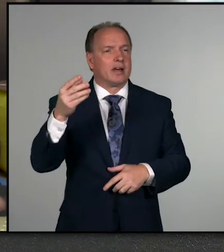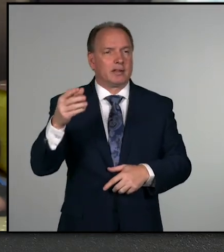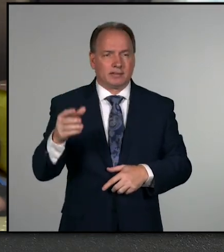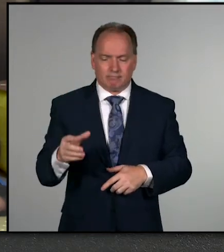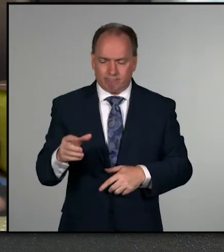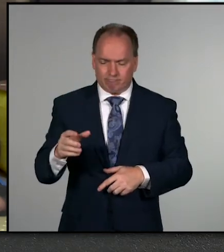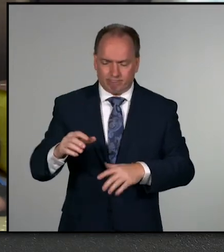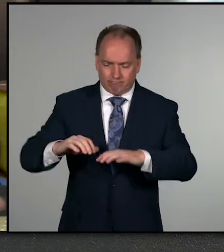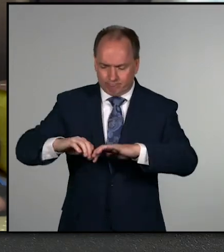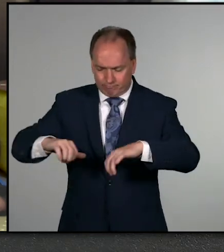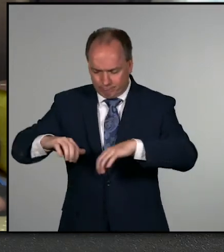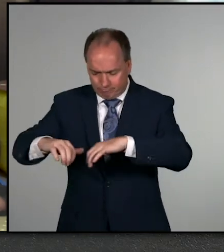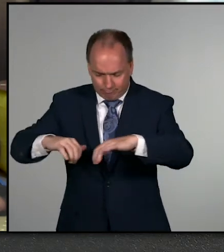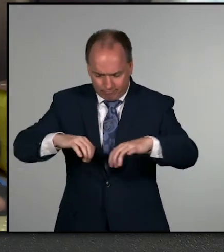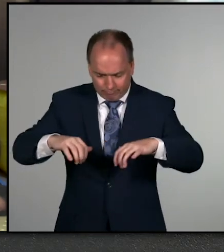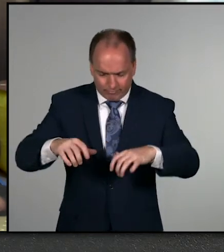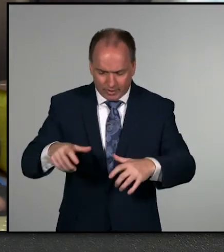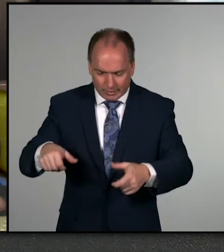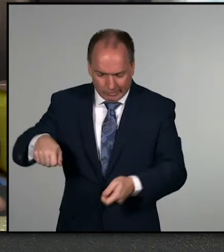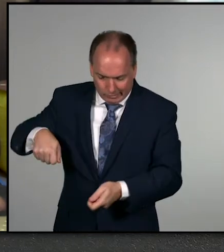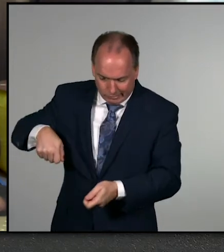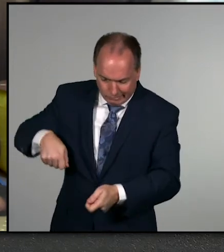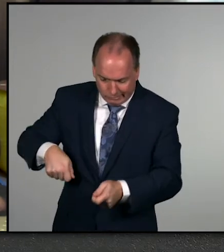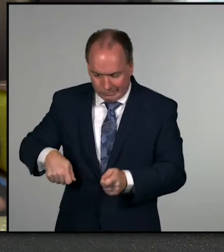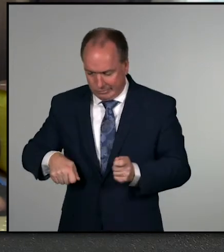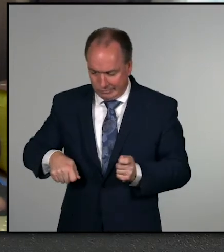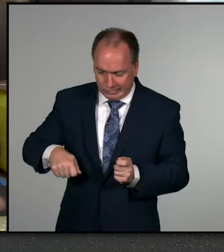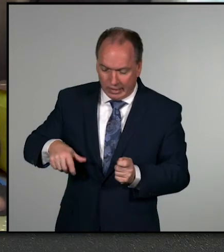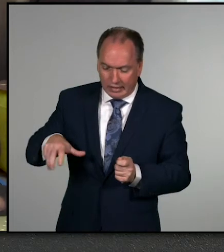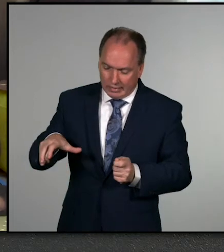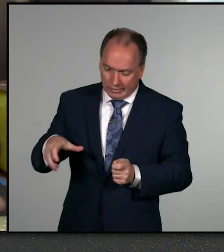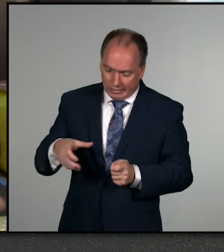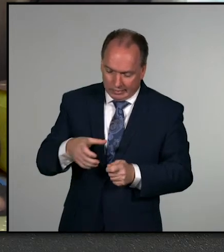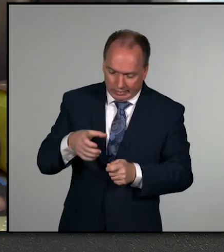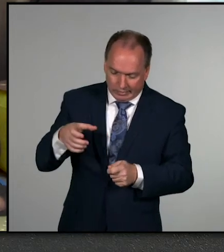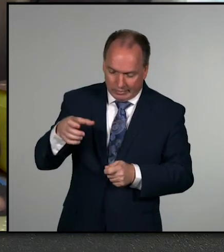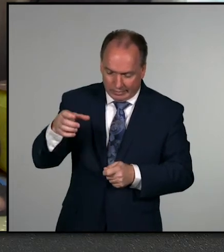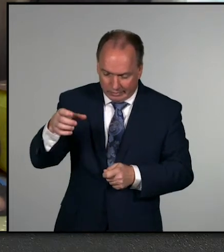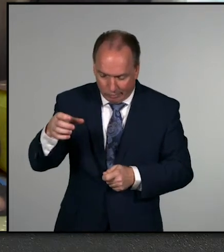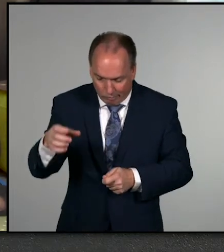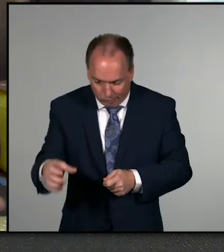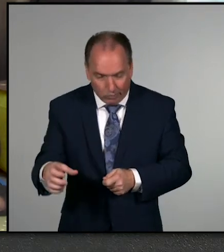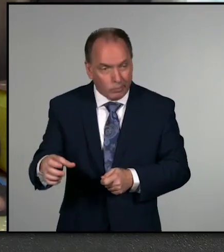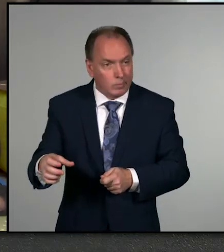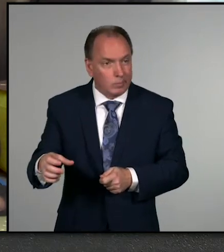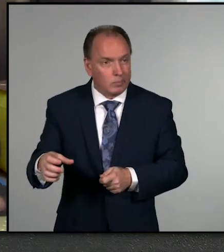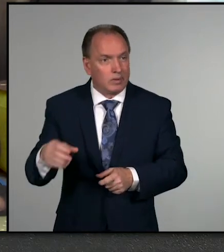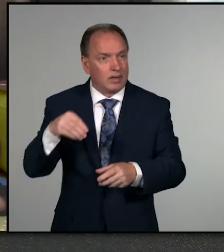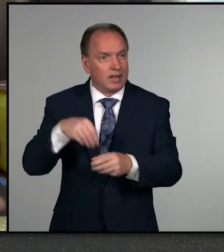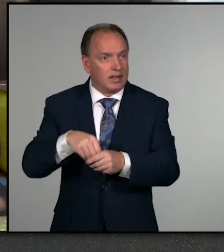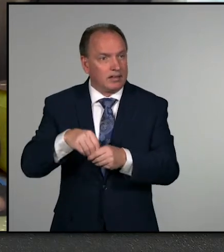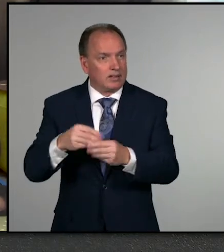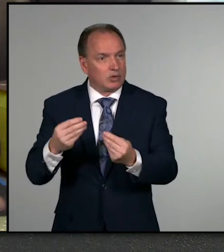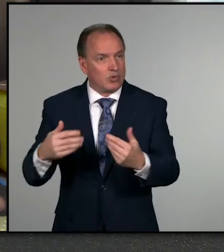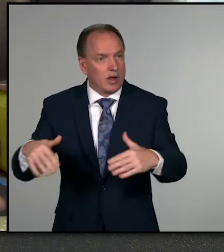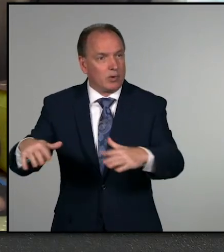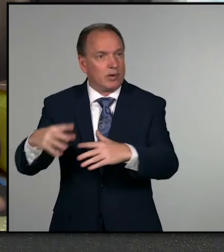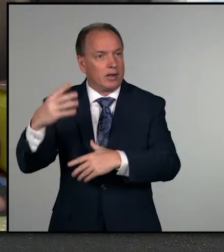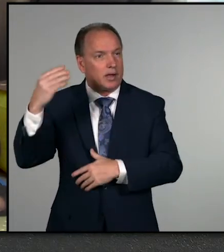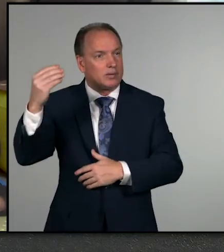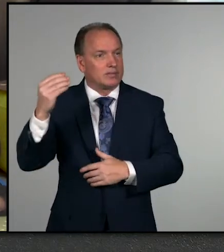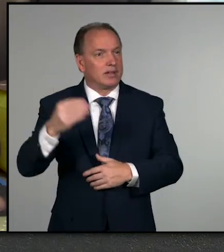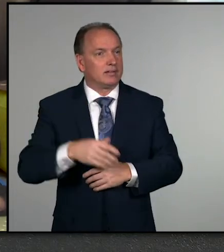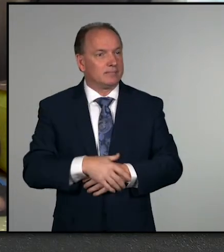outside, dig a hole with a little shovel, take your eggshell and plant it right in the